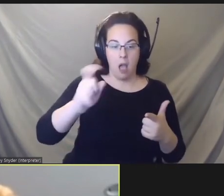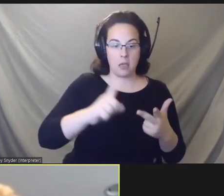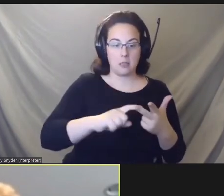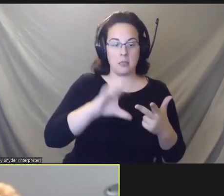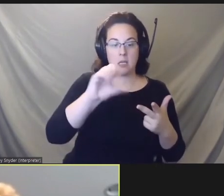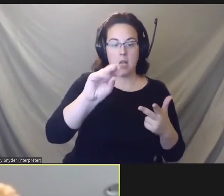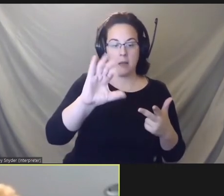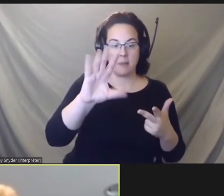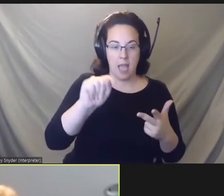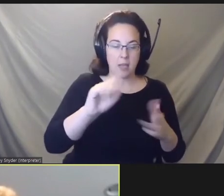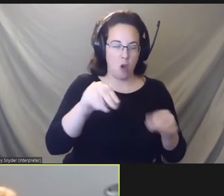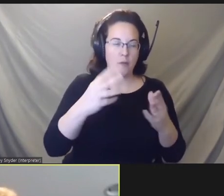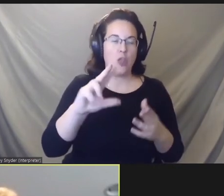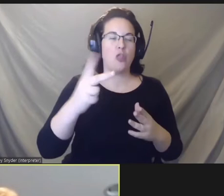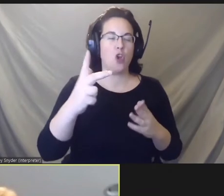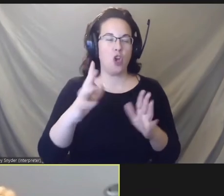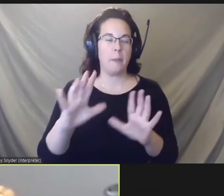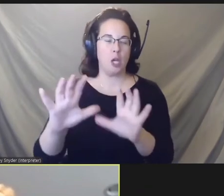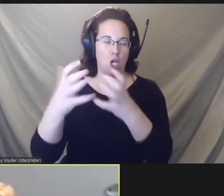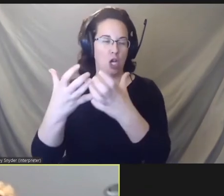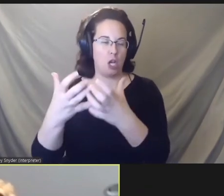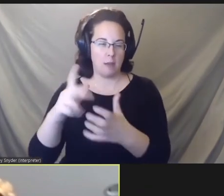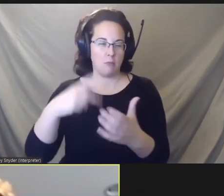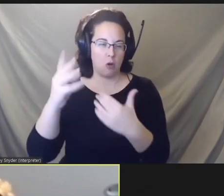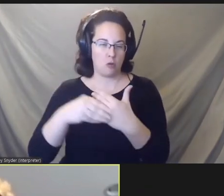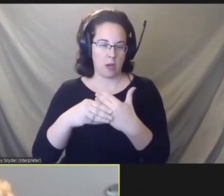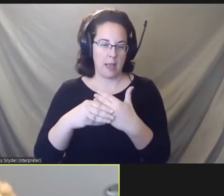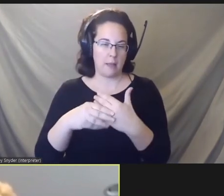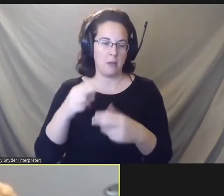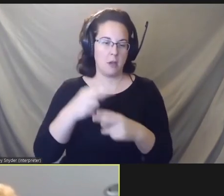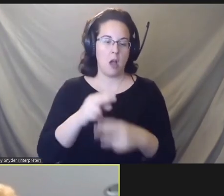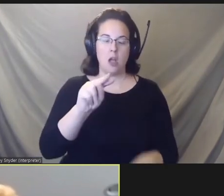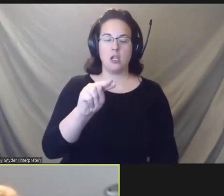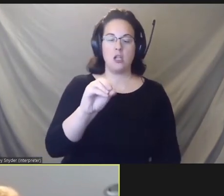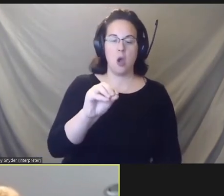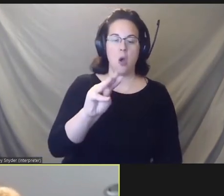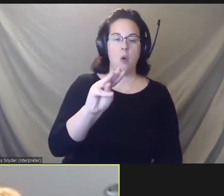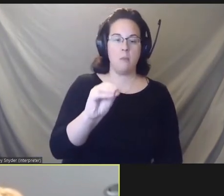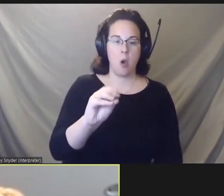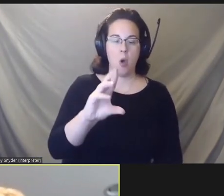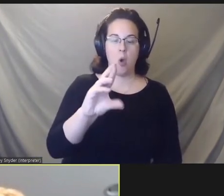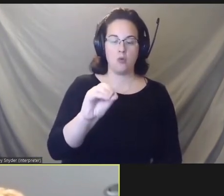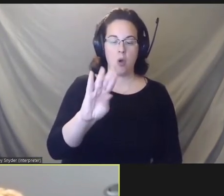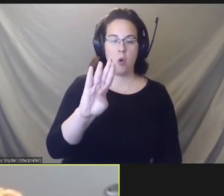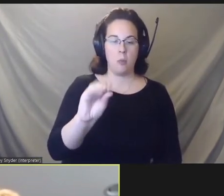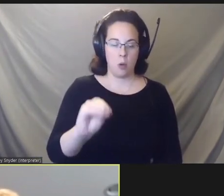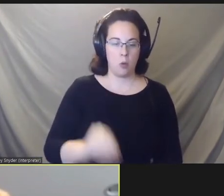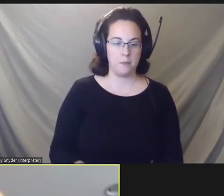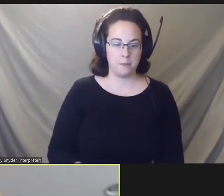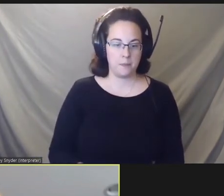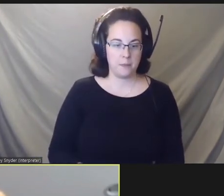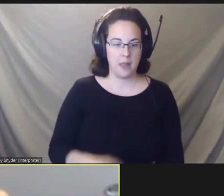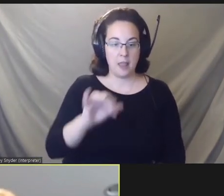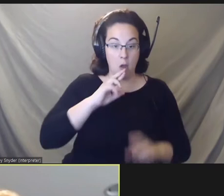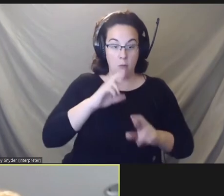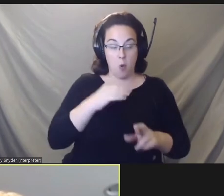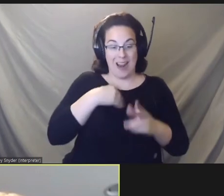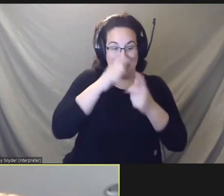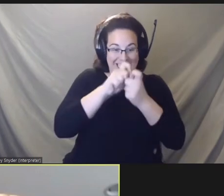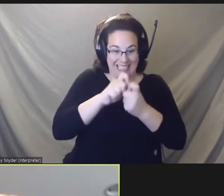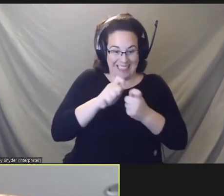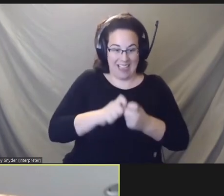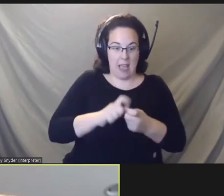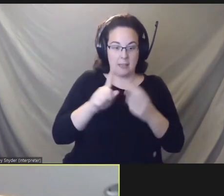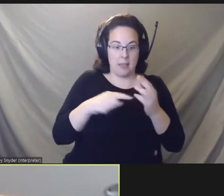third-party call blocking program from the third-party company Nomo Robo. The report contains details on the offerings